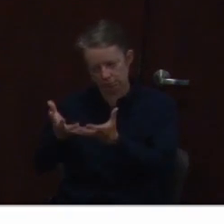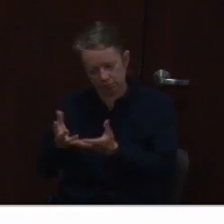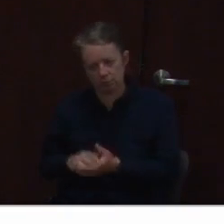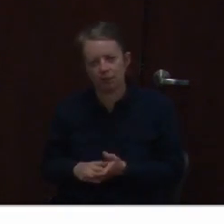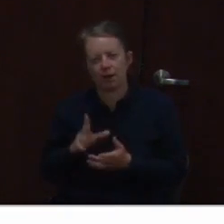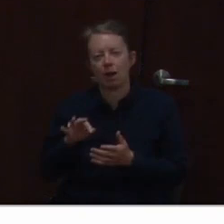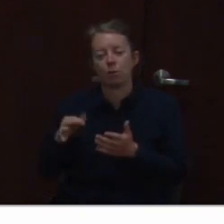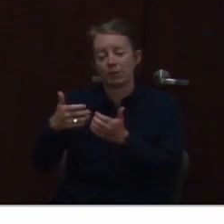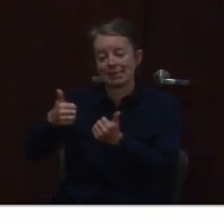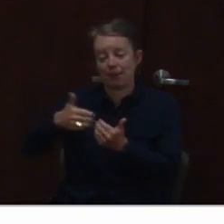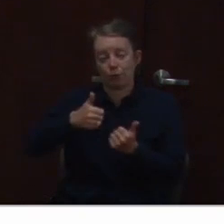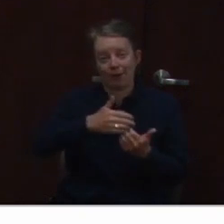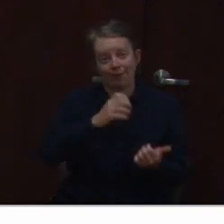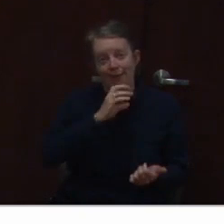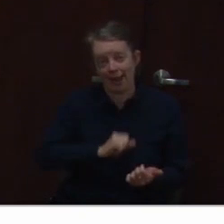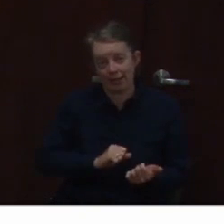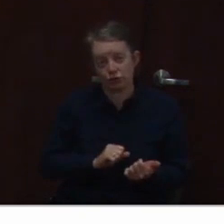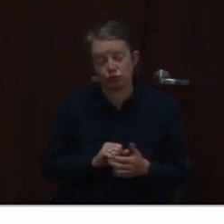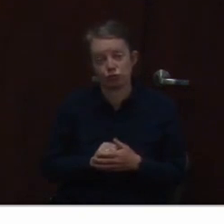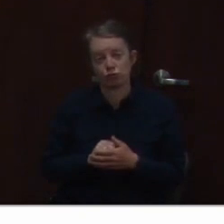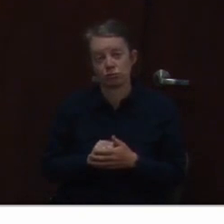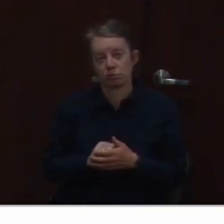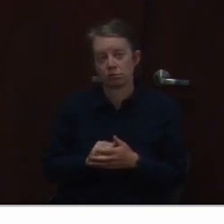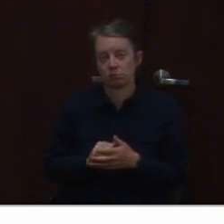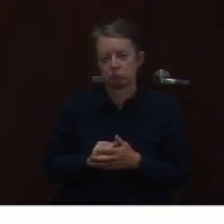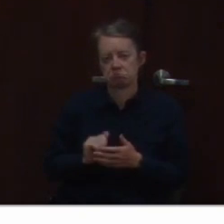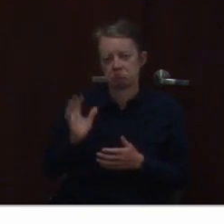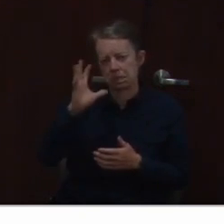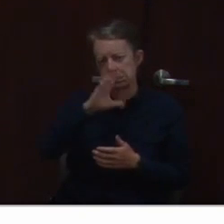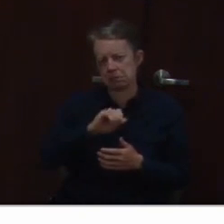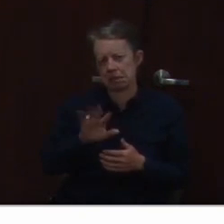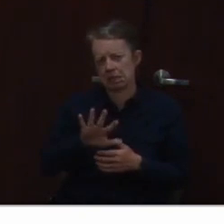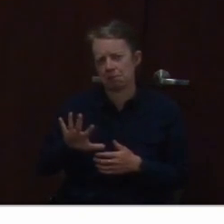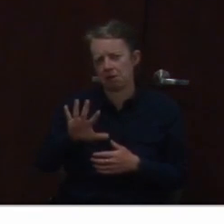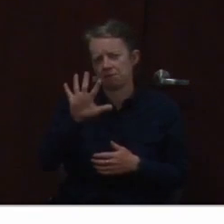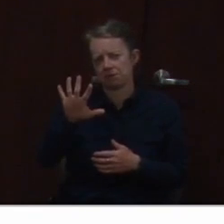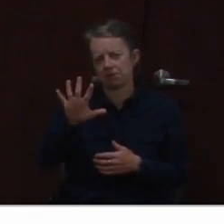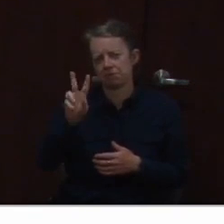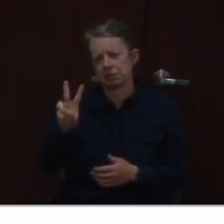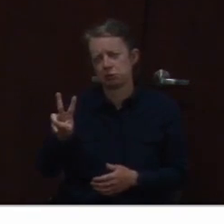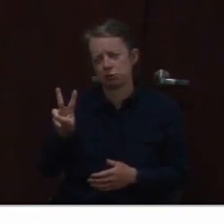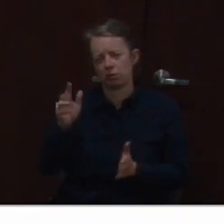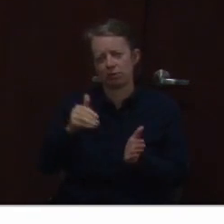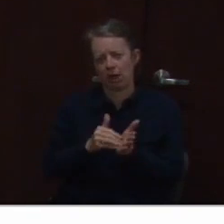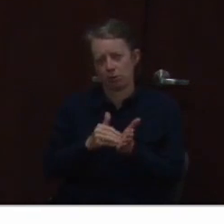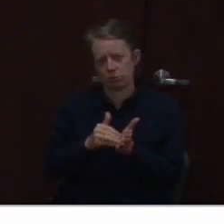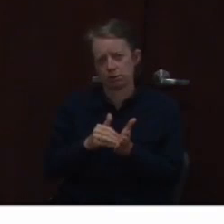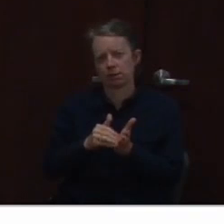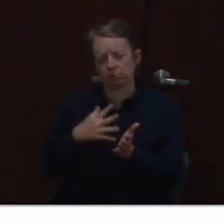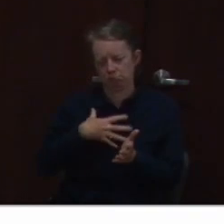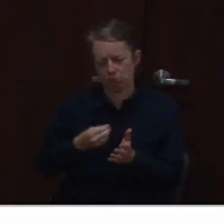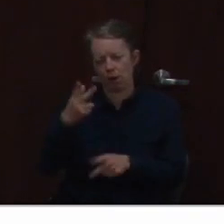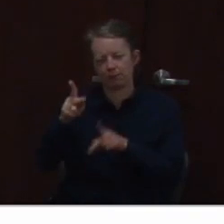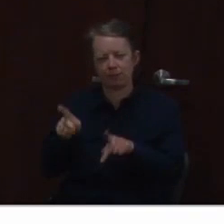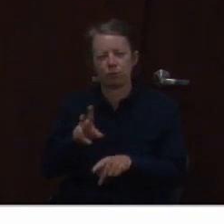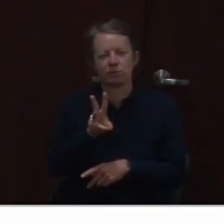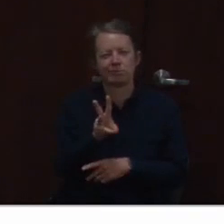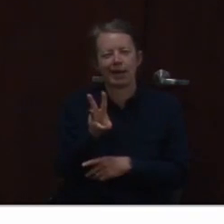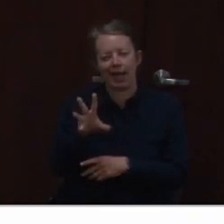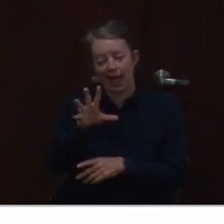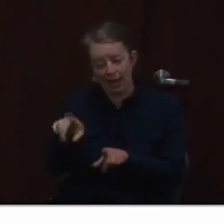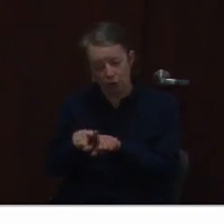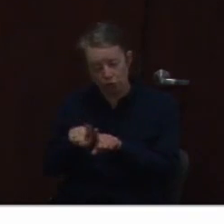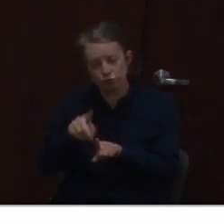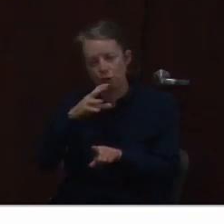breakdown by age, we estimated that roughly 52,000 1,000 were white and 65 years and